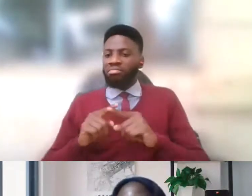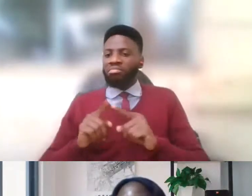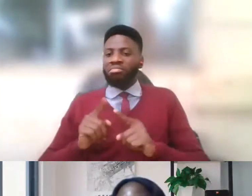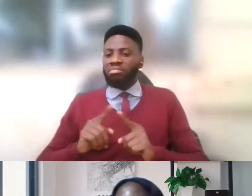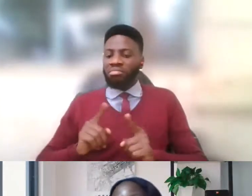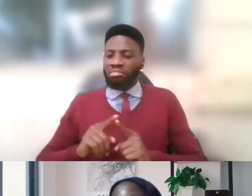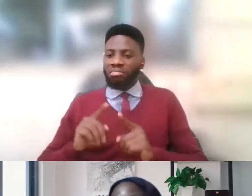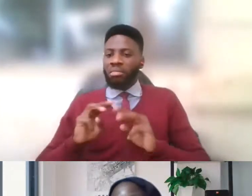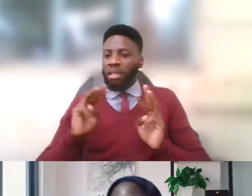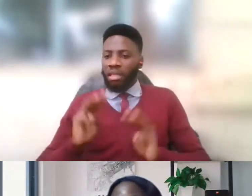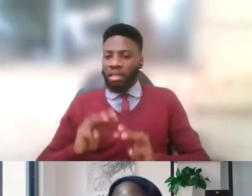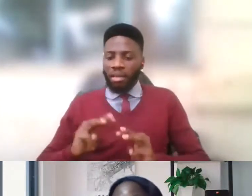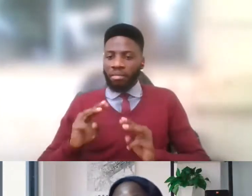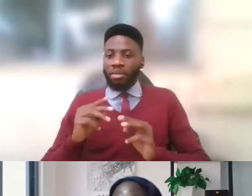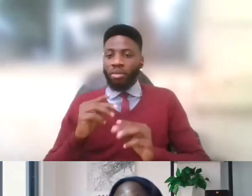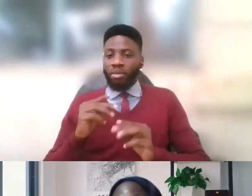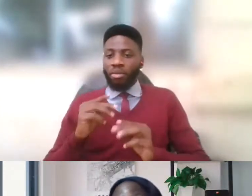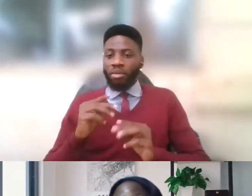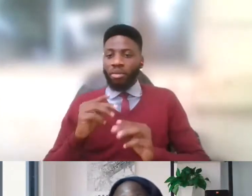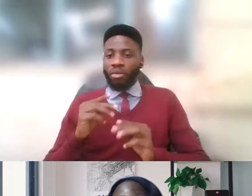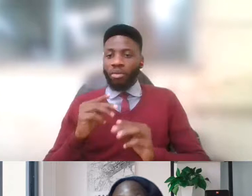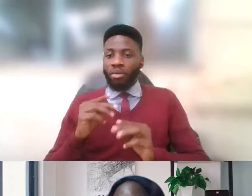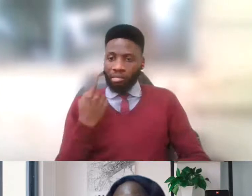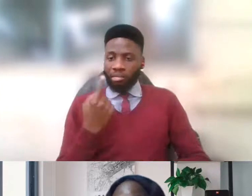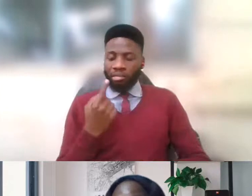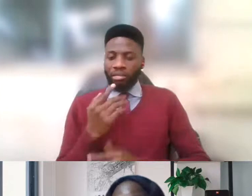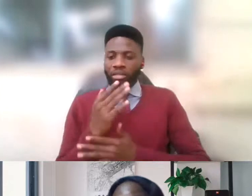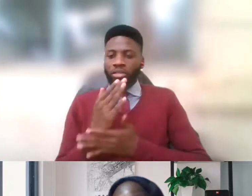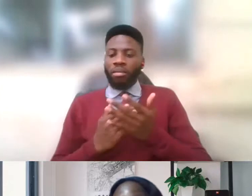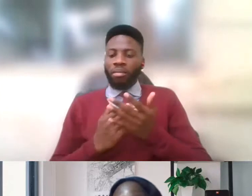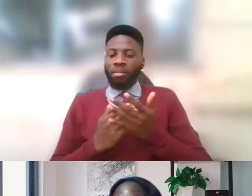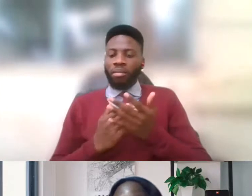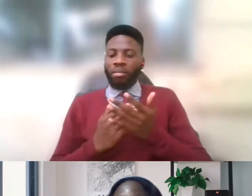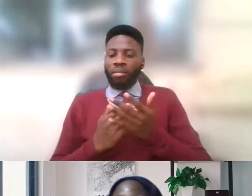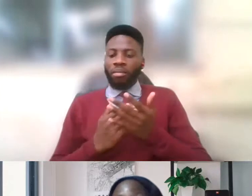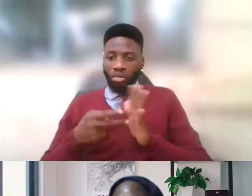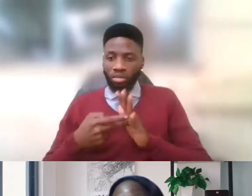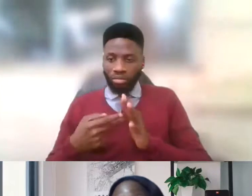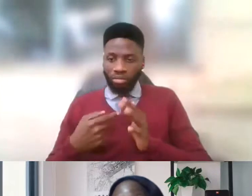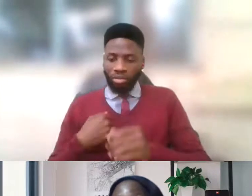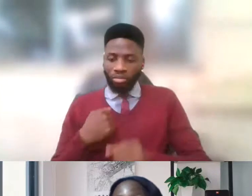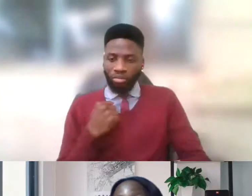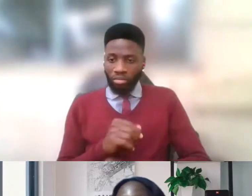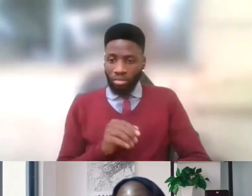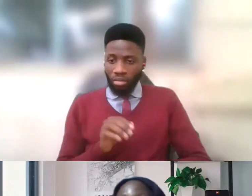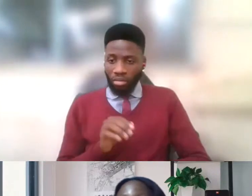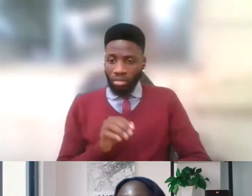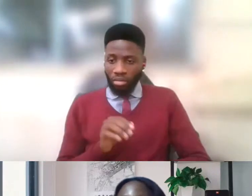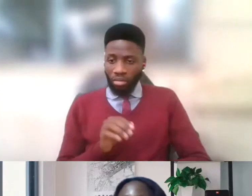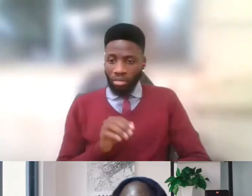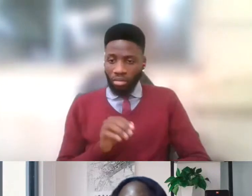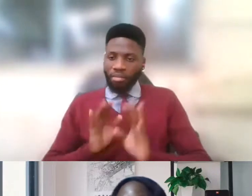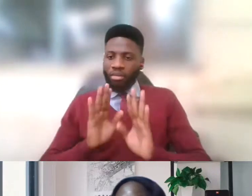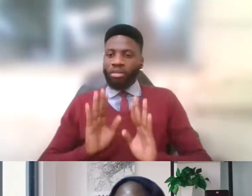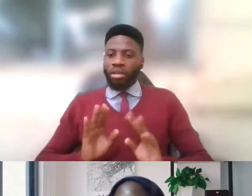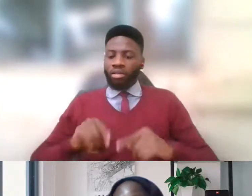If you're in a pharmaceutical company, you'll need chemists and biologists. But outside of that core